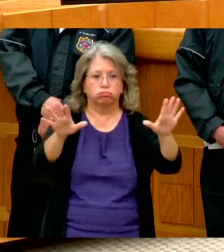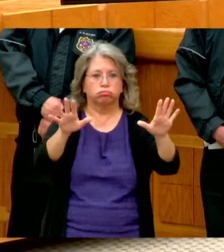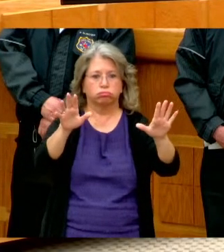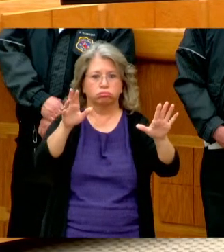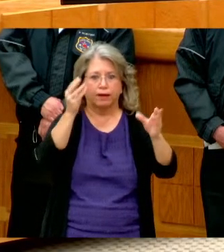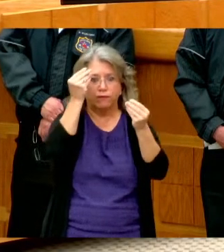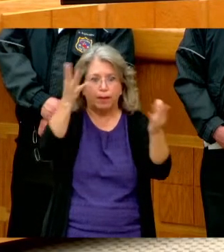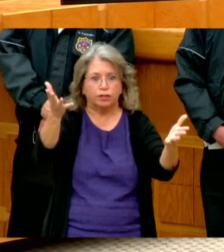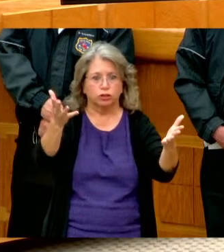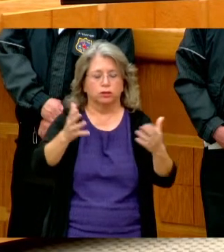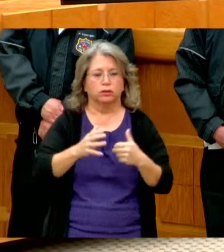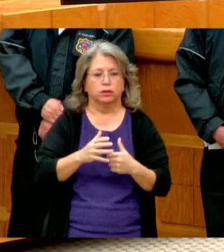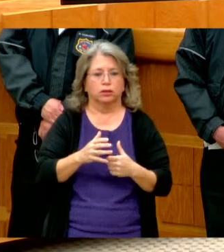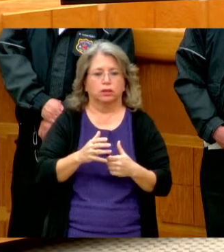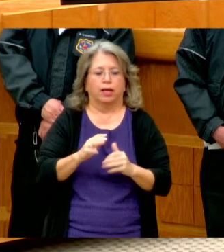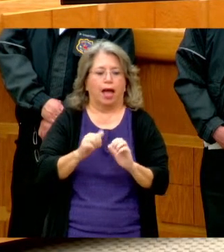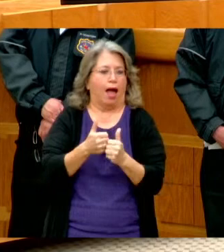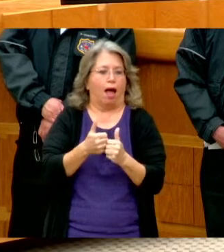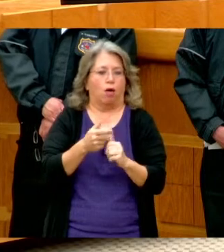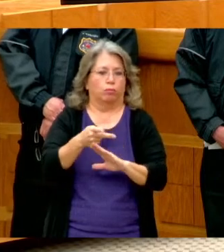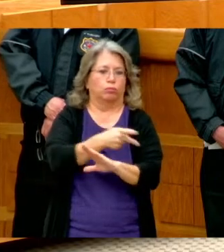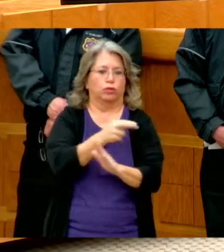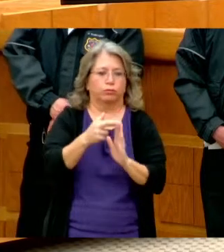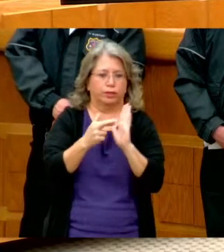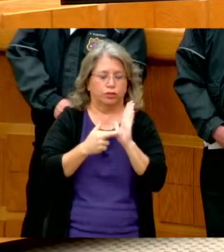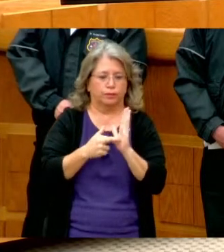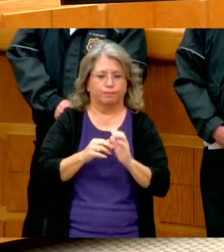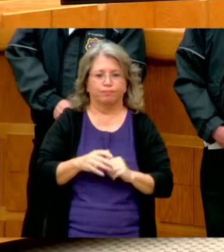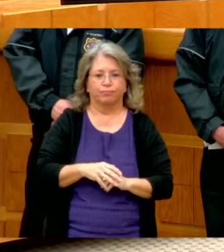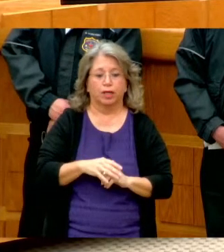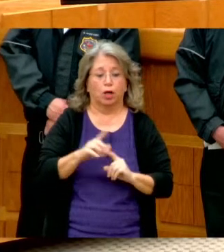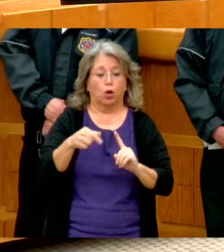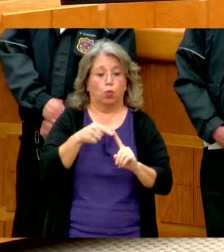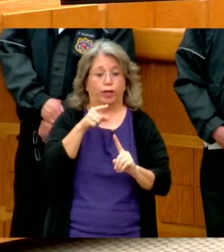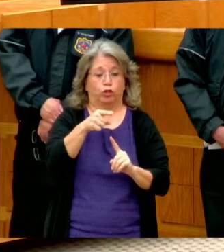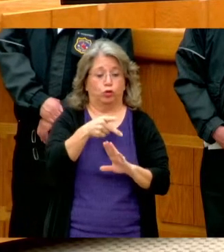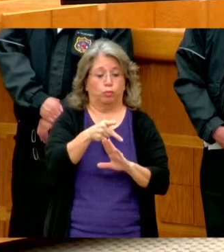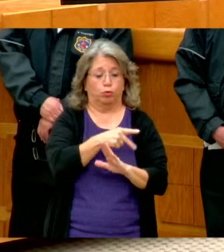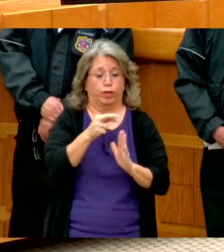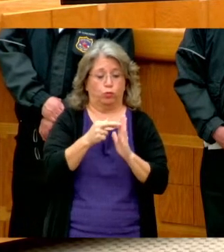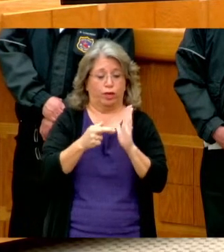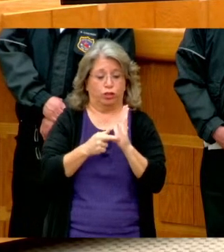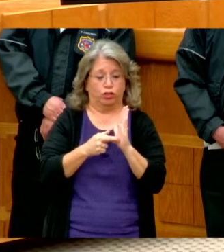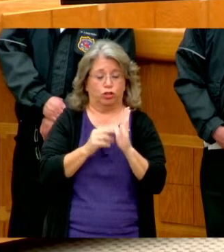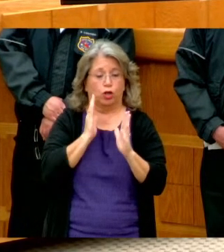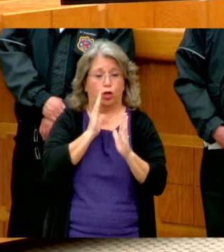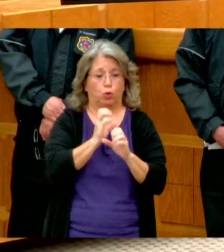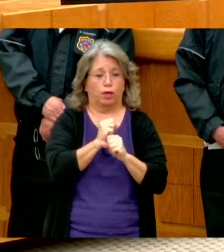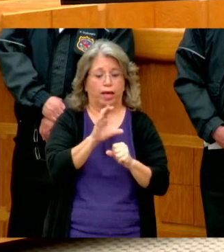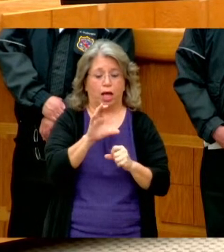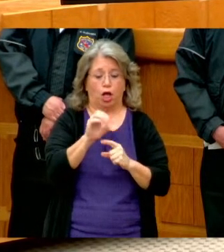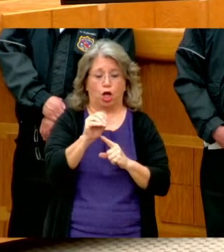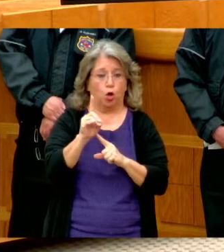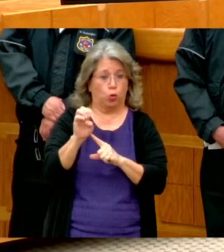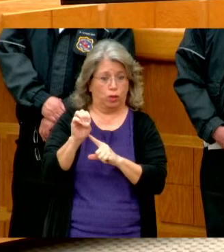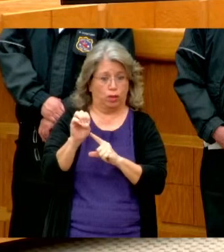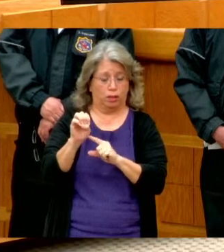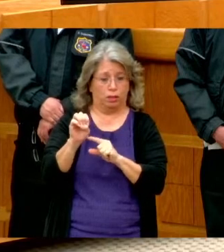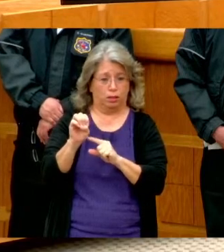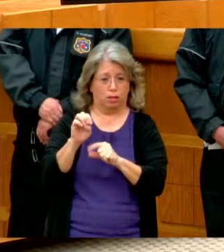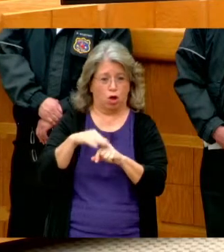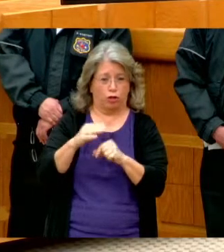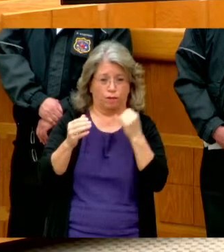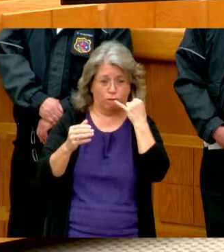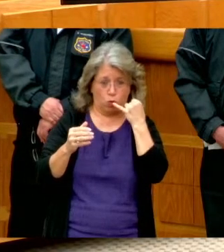do pre-registration. And when you pre-register, you're going to get a code on your phone. You're going to take that phone and